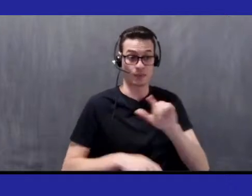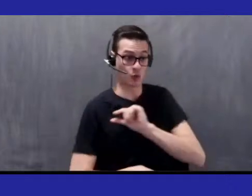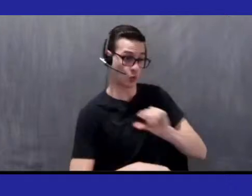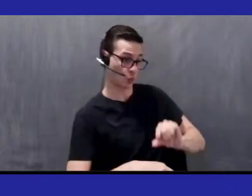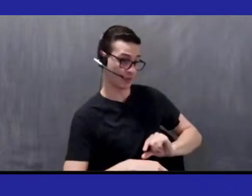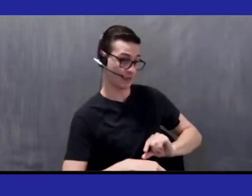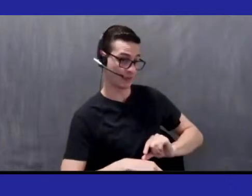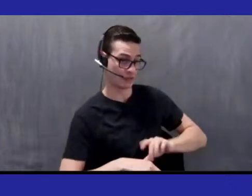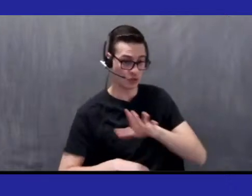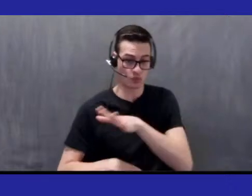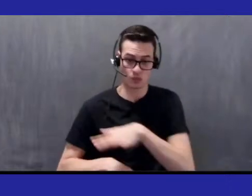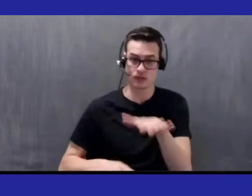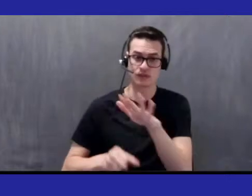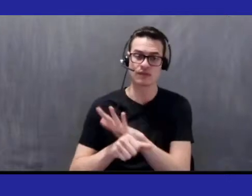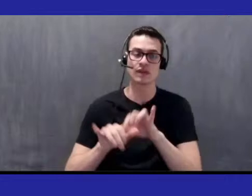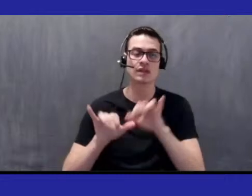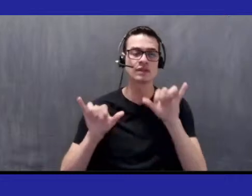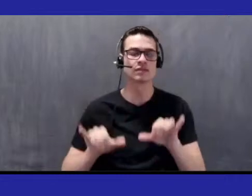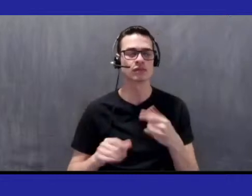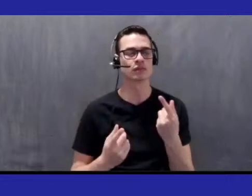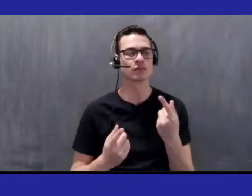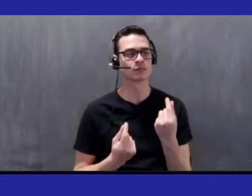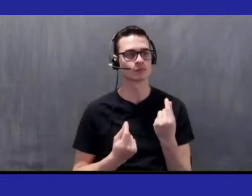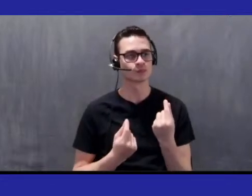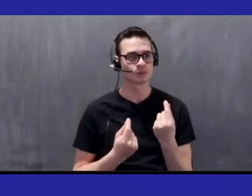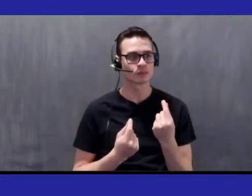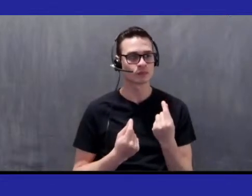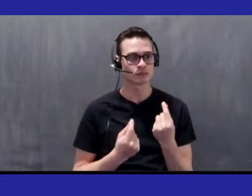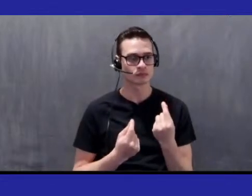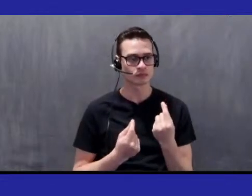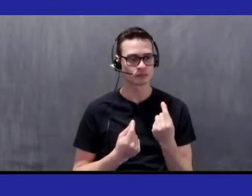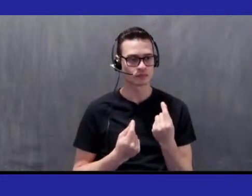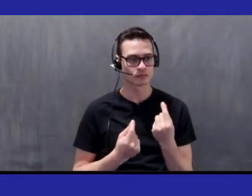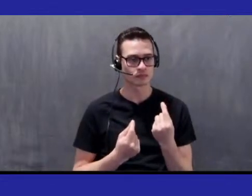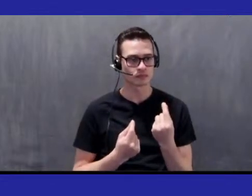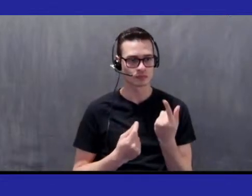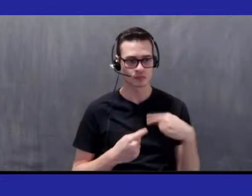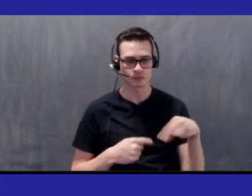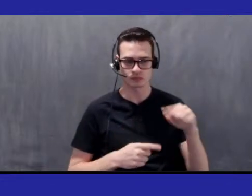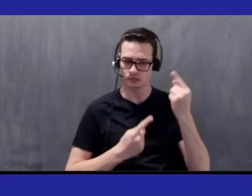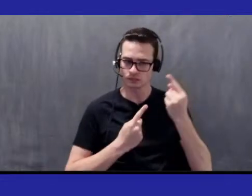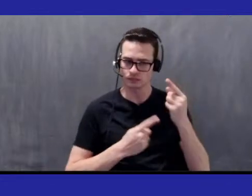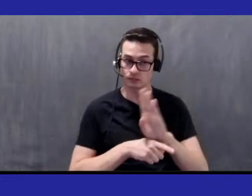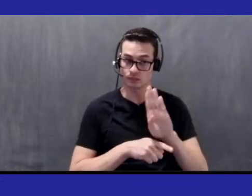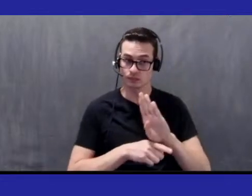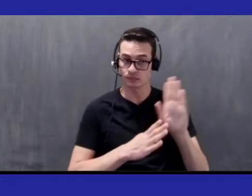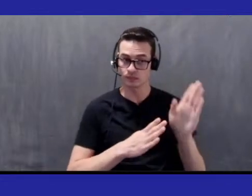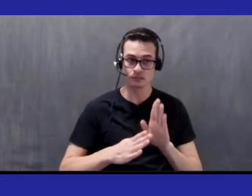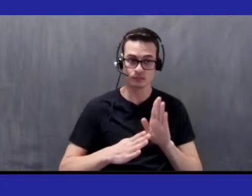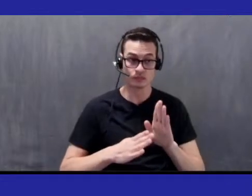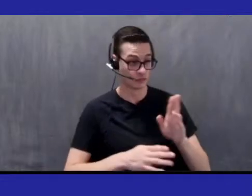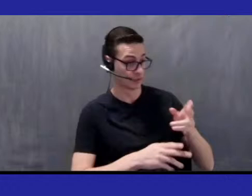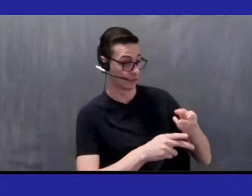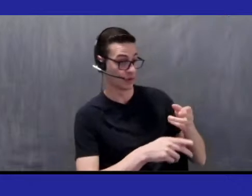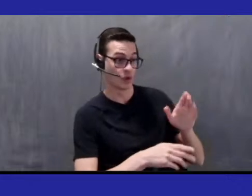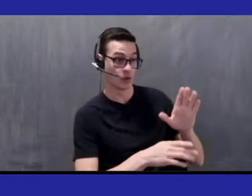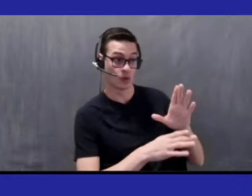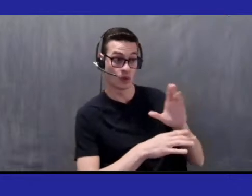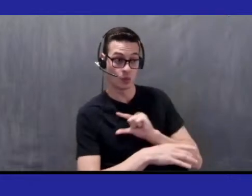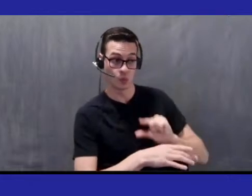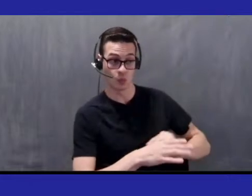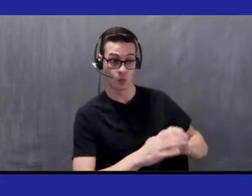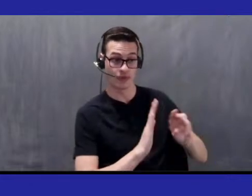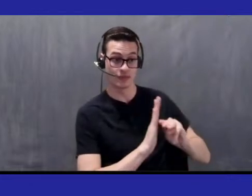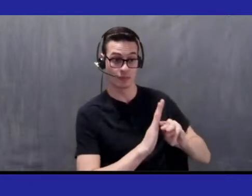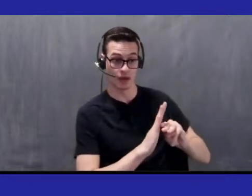So we are considering a business plan to replicate the Queen's model across health and